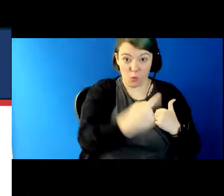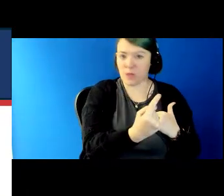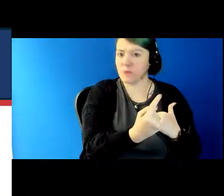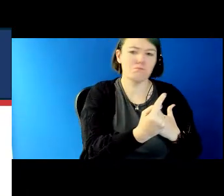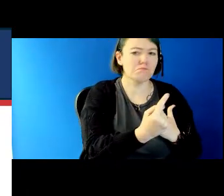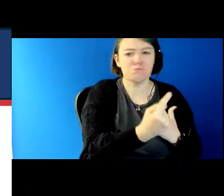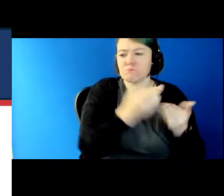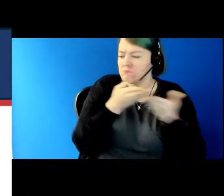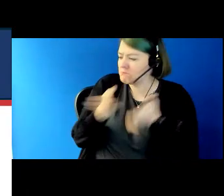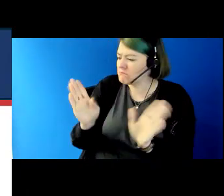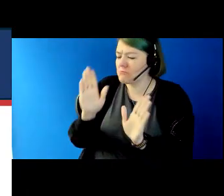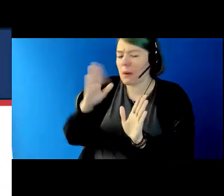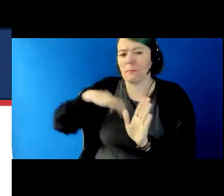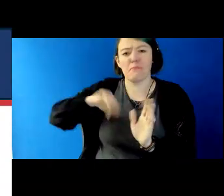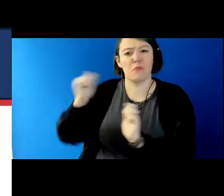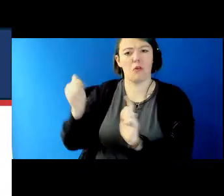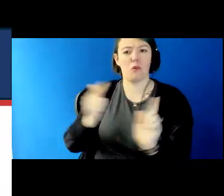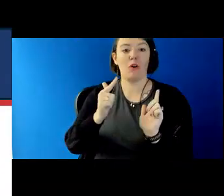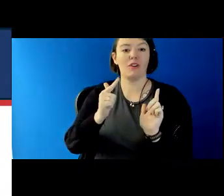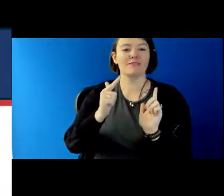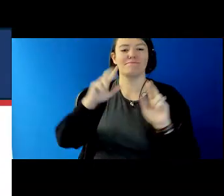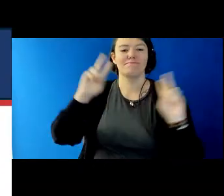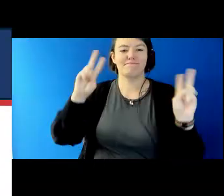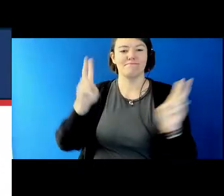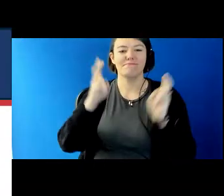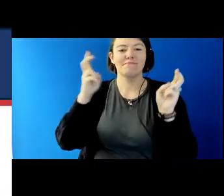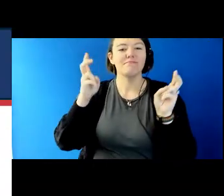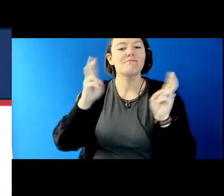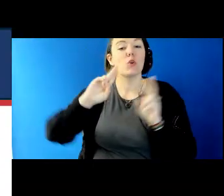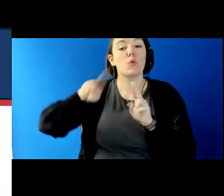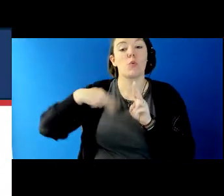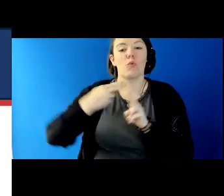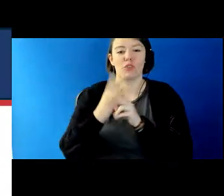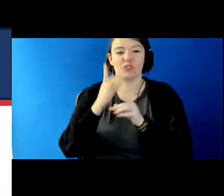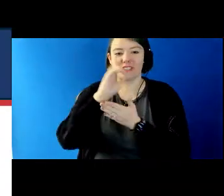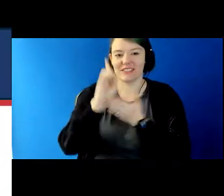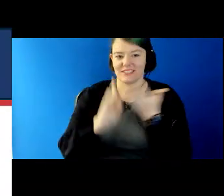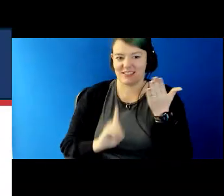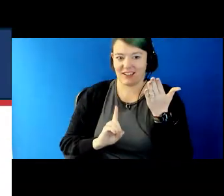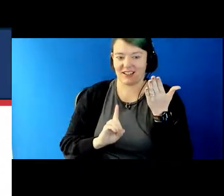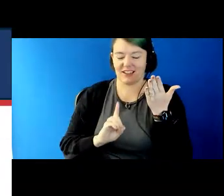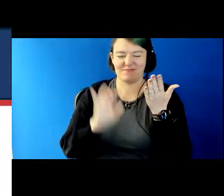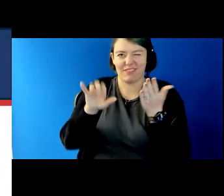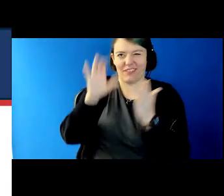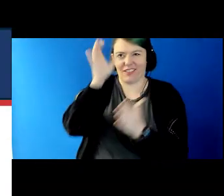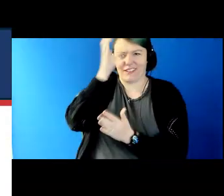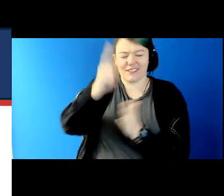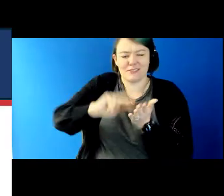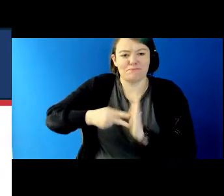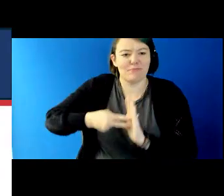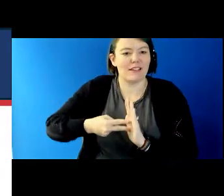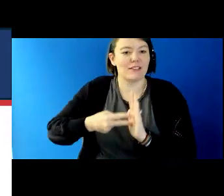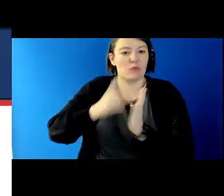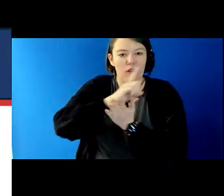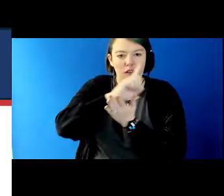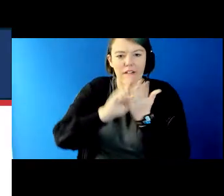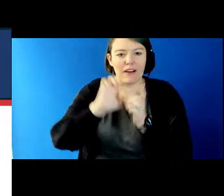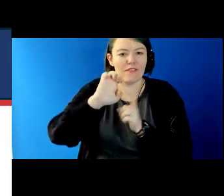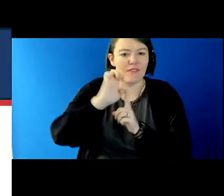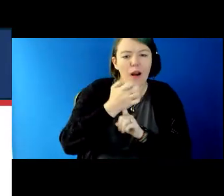the idea that when we design environments, tools, and systems to be accessible to people with a wide range of